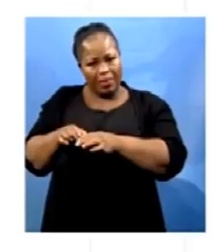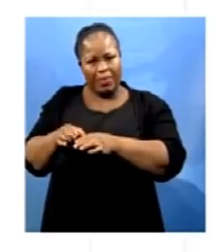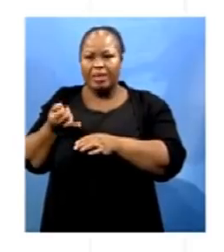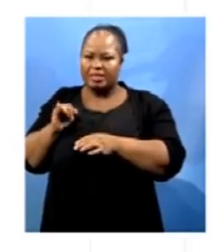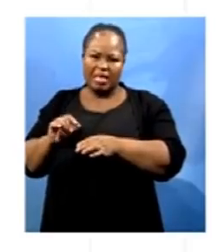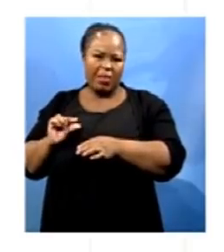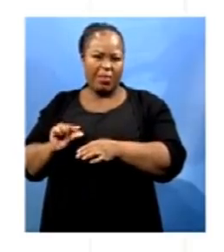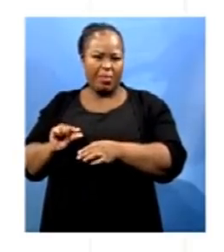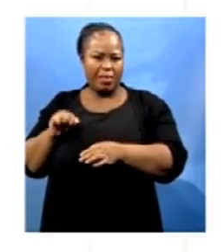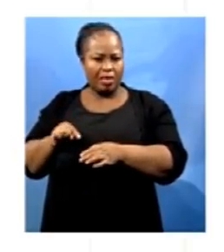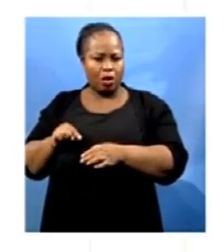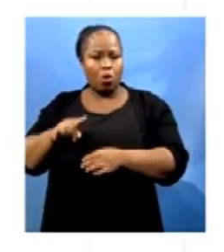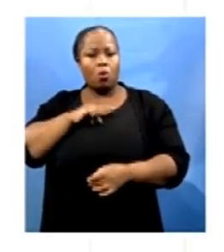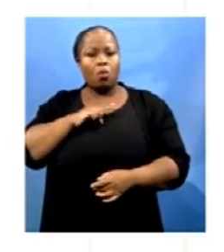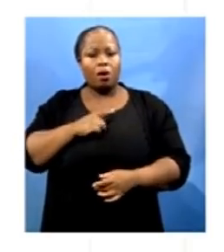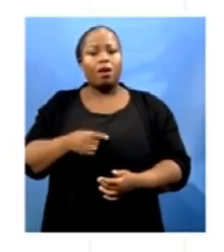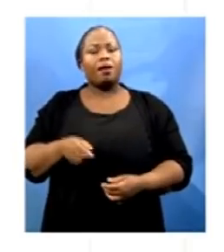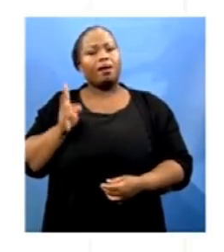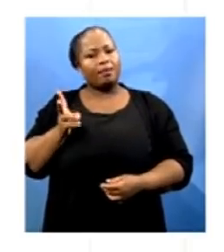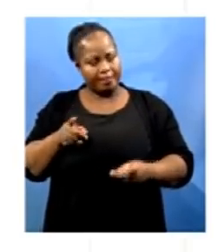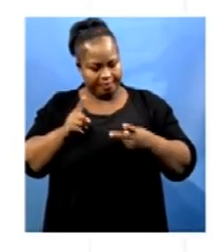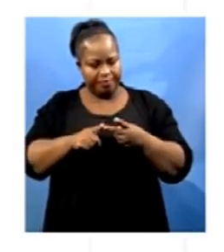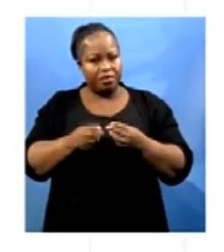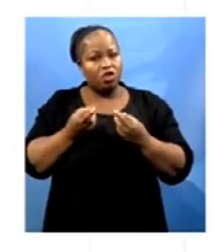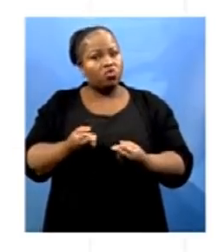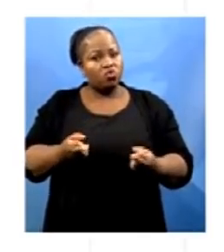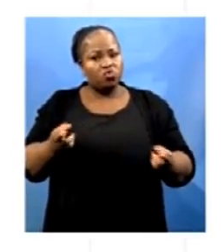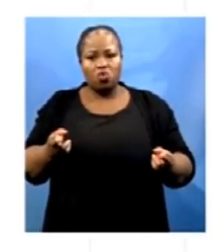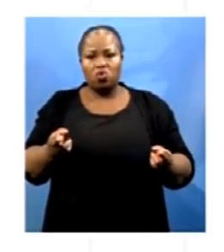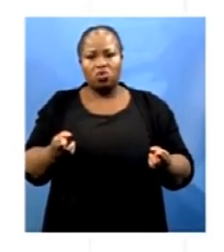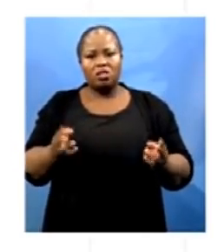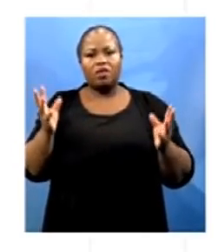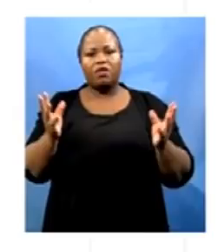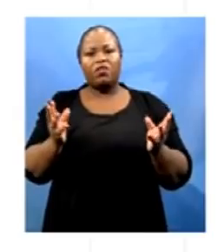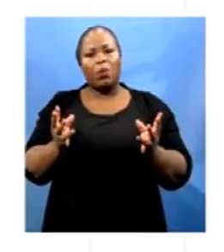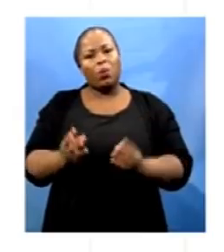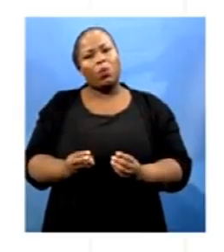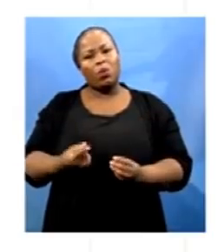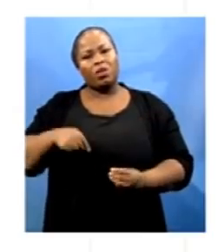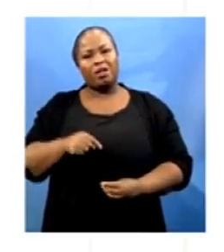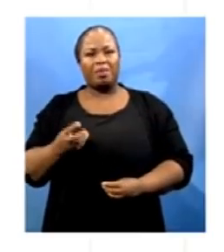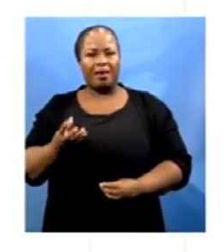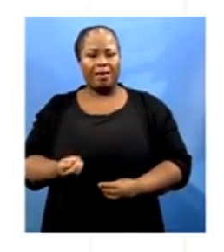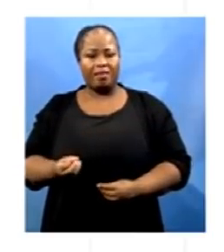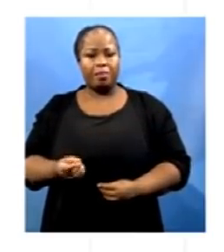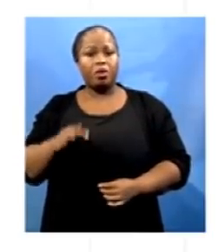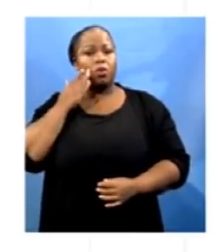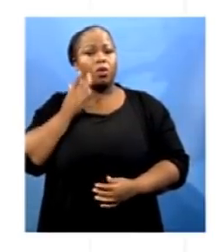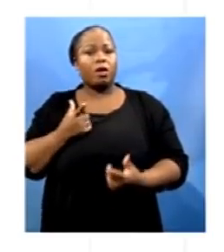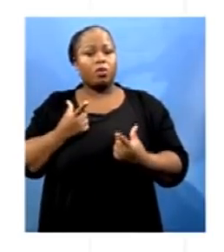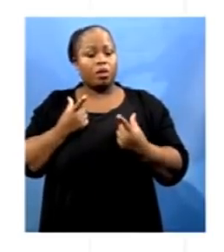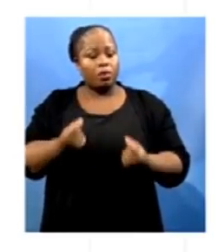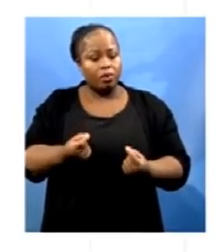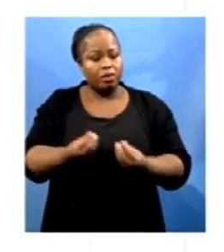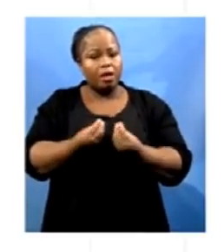we have, it is imperative that when we do act, we need to make sure that the impact is immediate and can